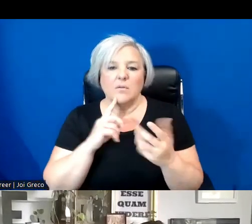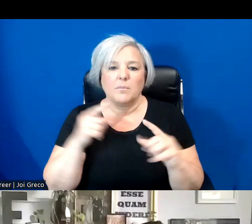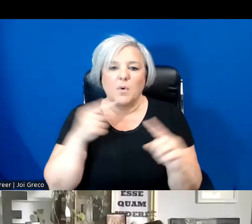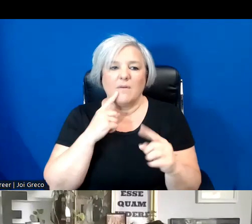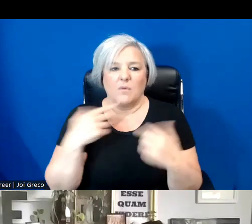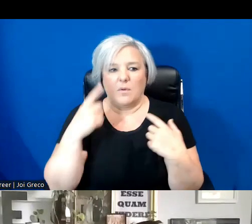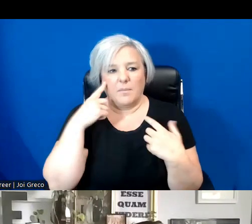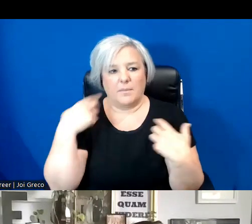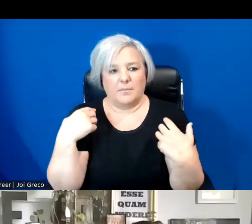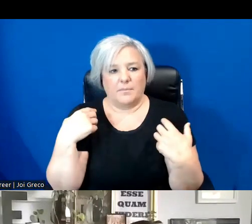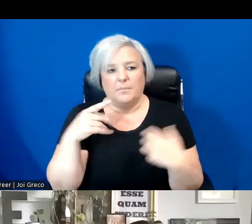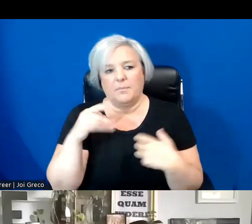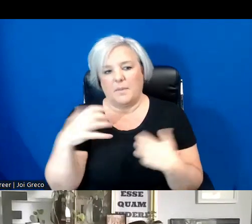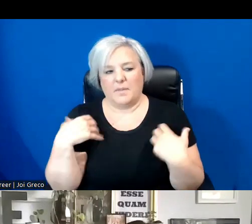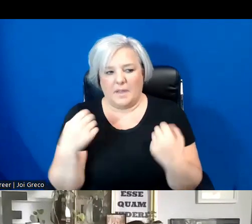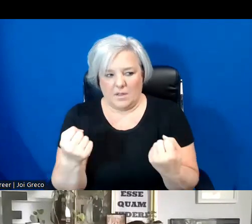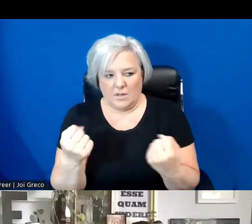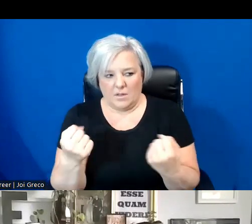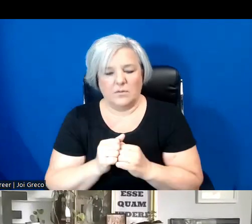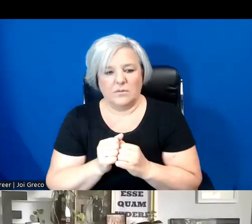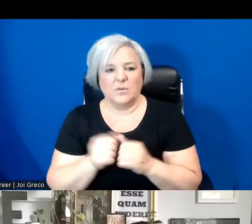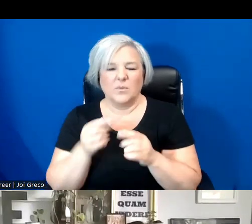shifting away from addressing single